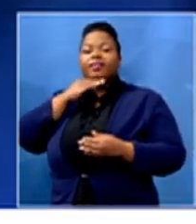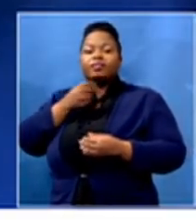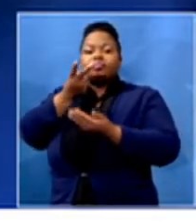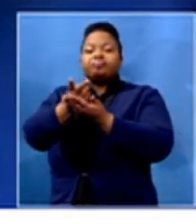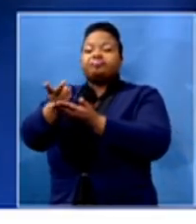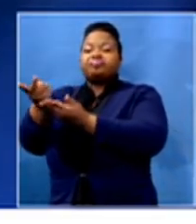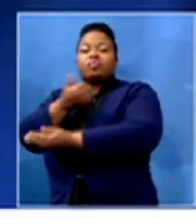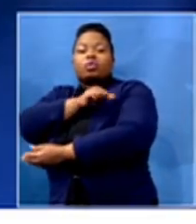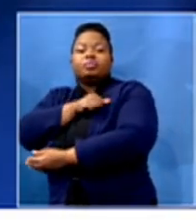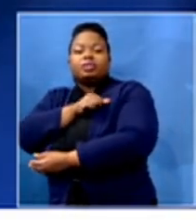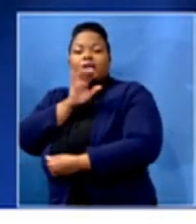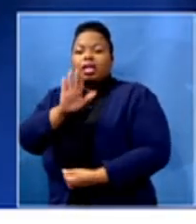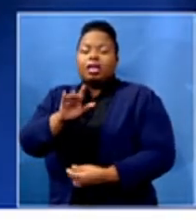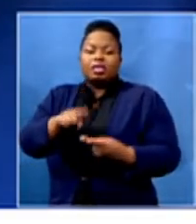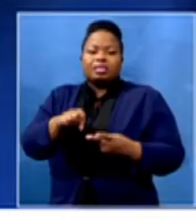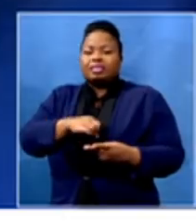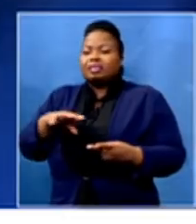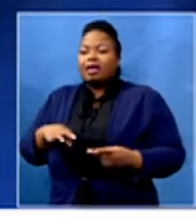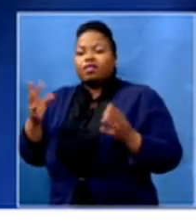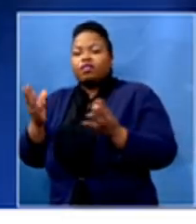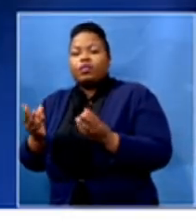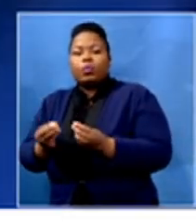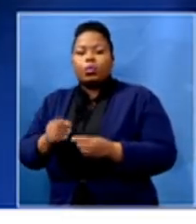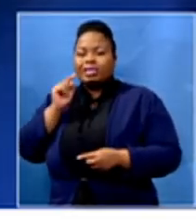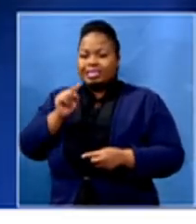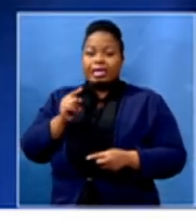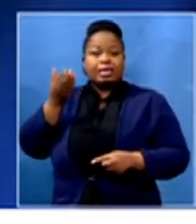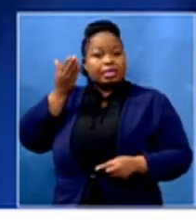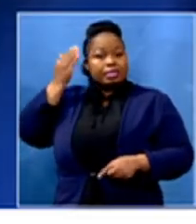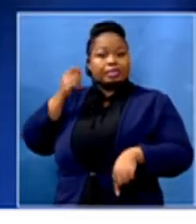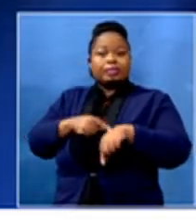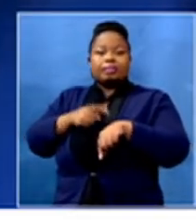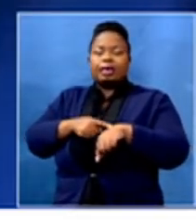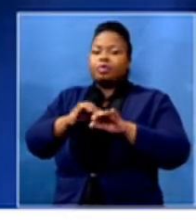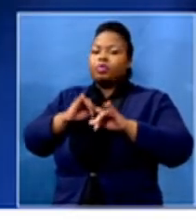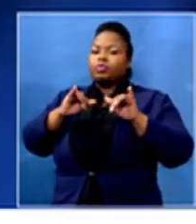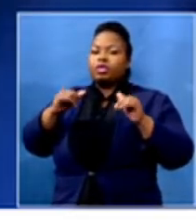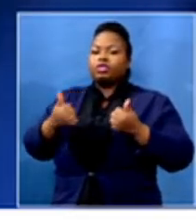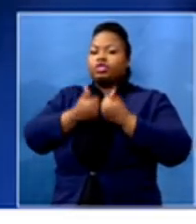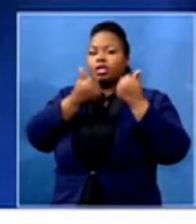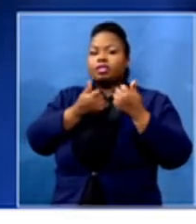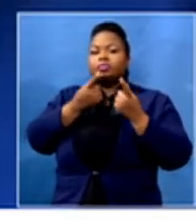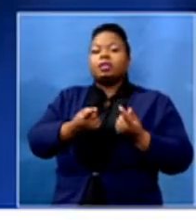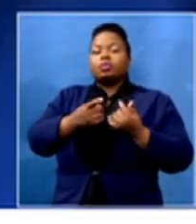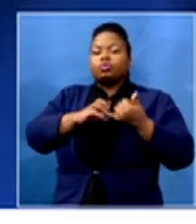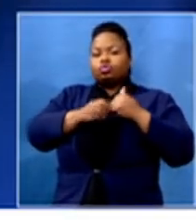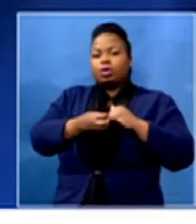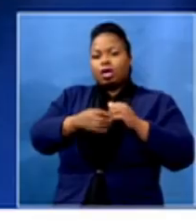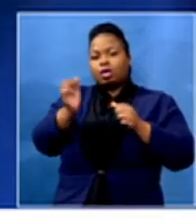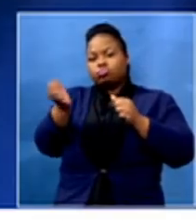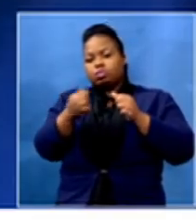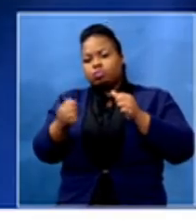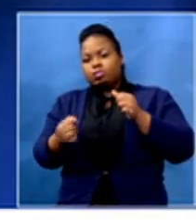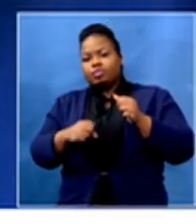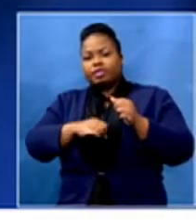we didn't have enough staff, and so on. So now we have found a way of getting the additional beds